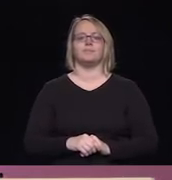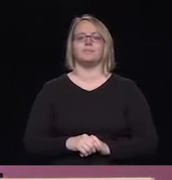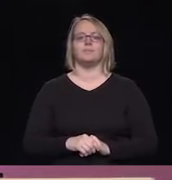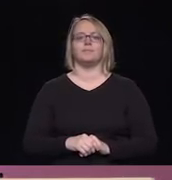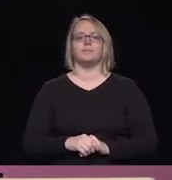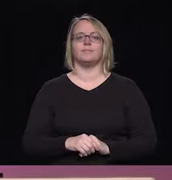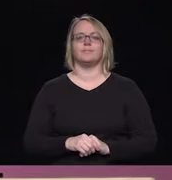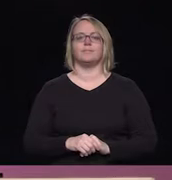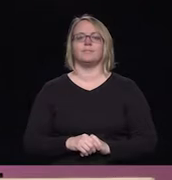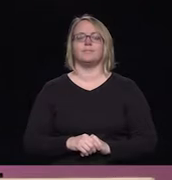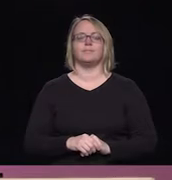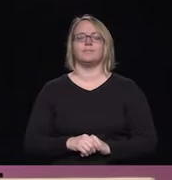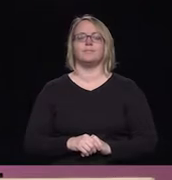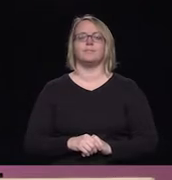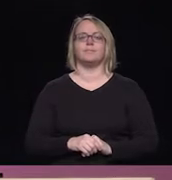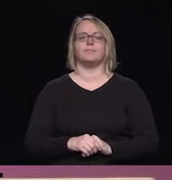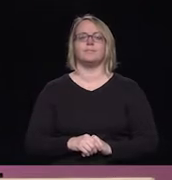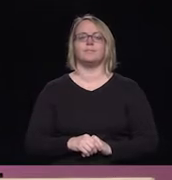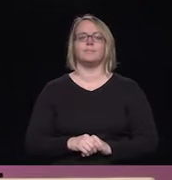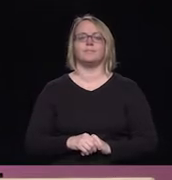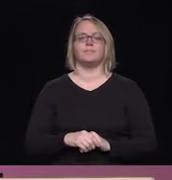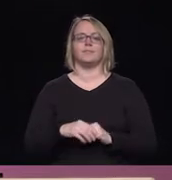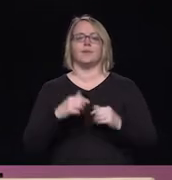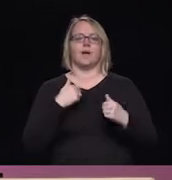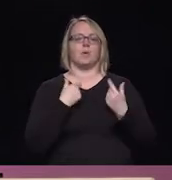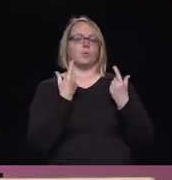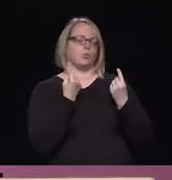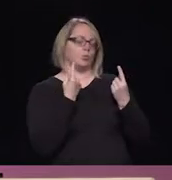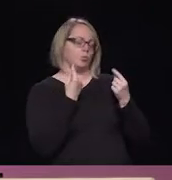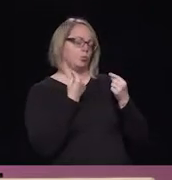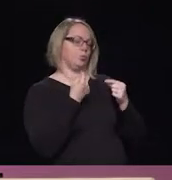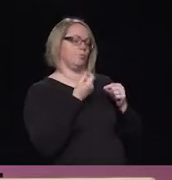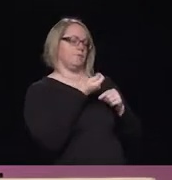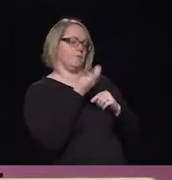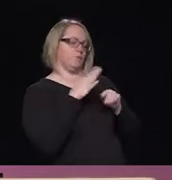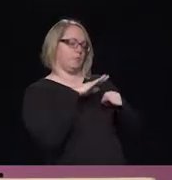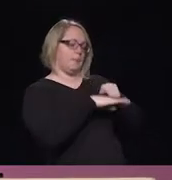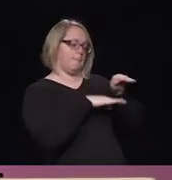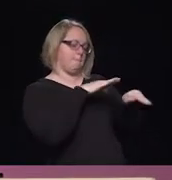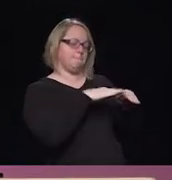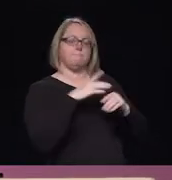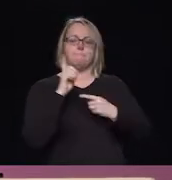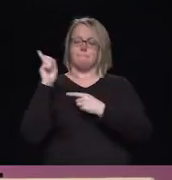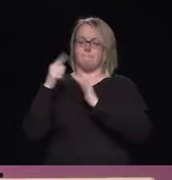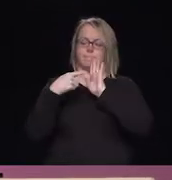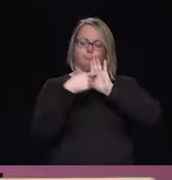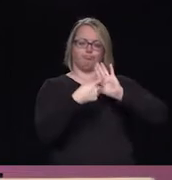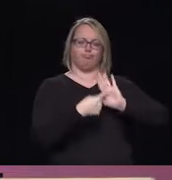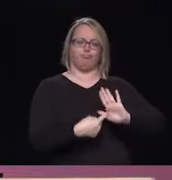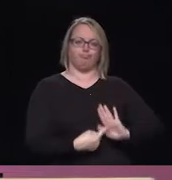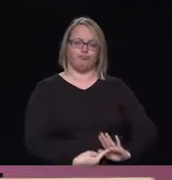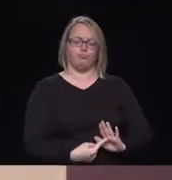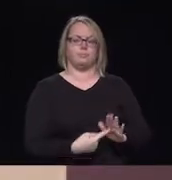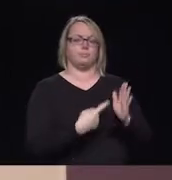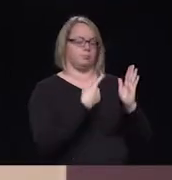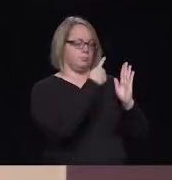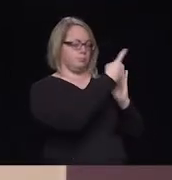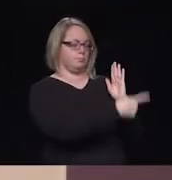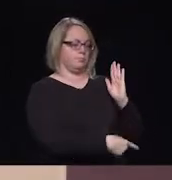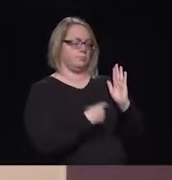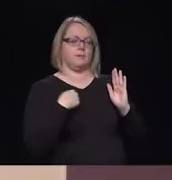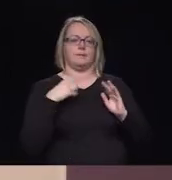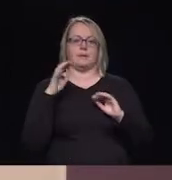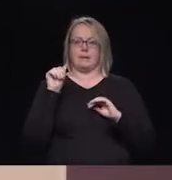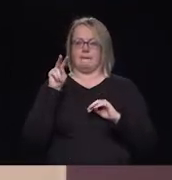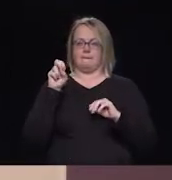explain what materials we will be using today. We have our 16 by 20 canvas but you can